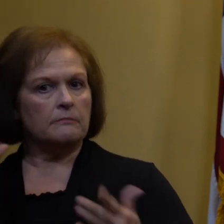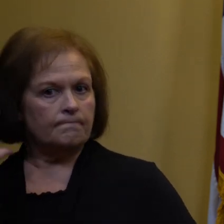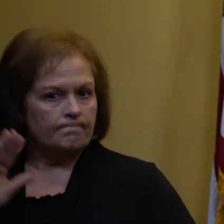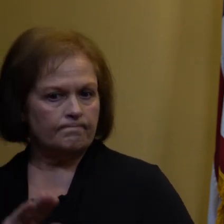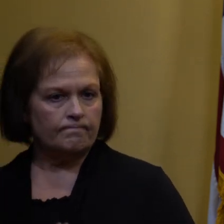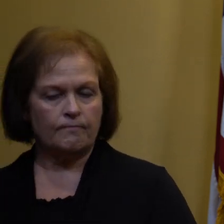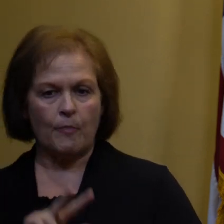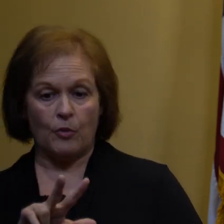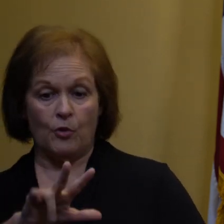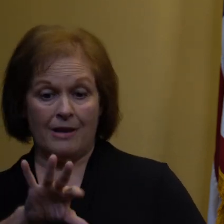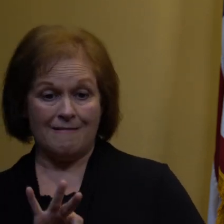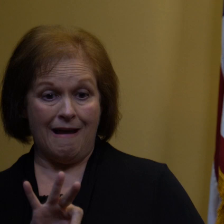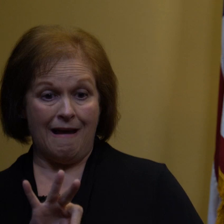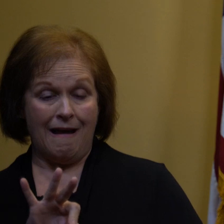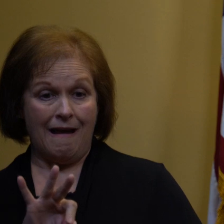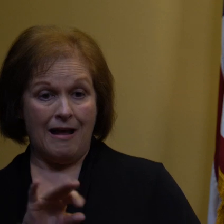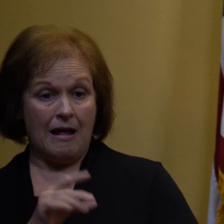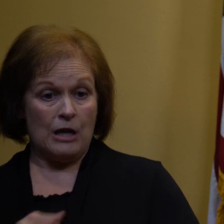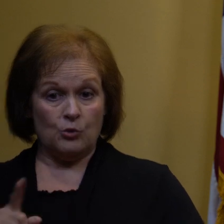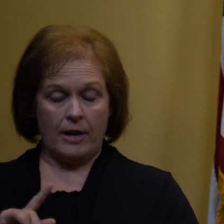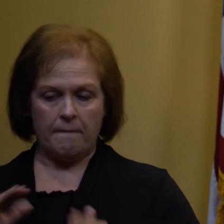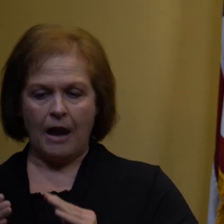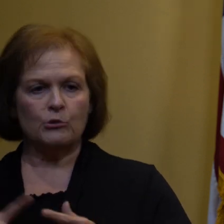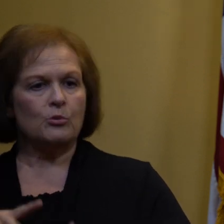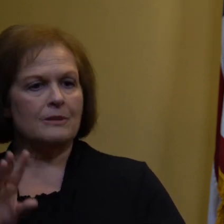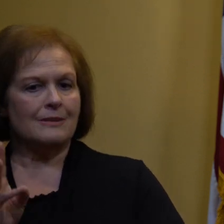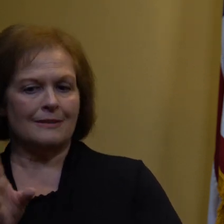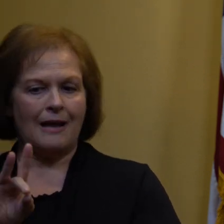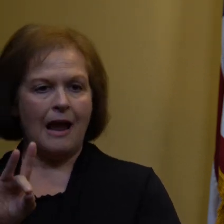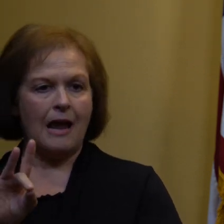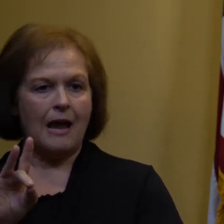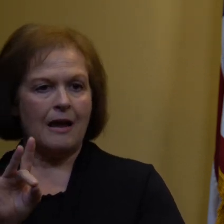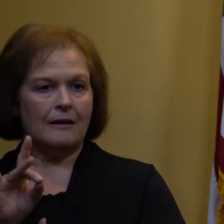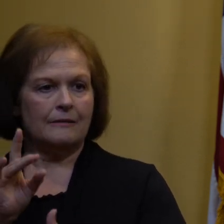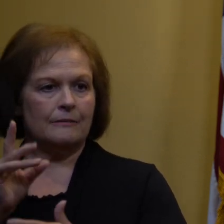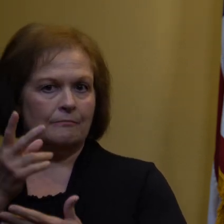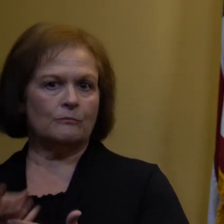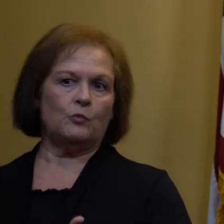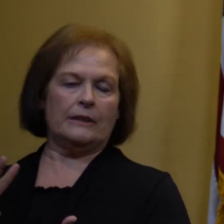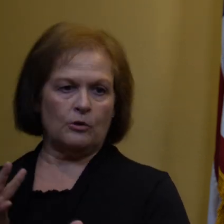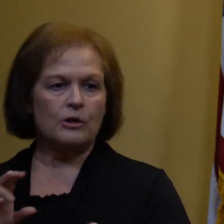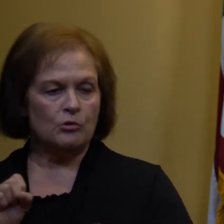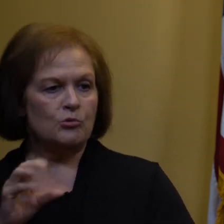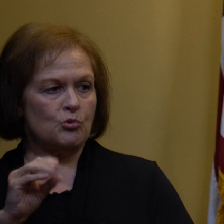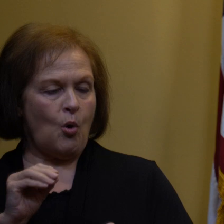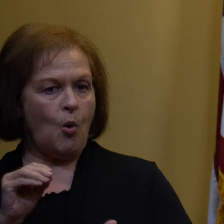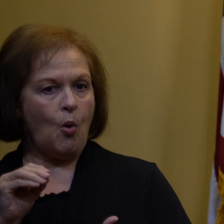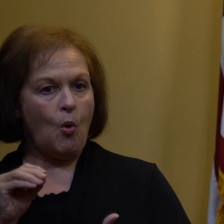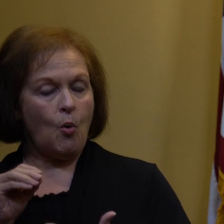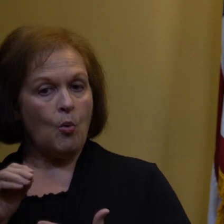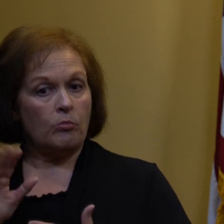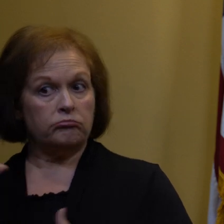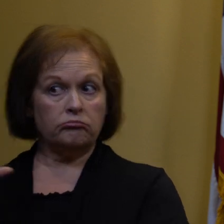39 last week compared to 68 the week before. So the deployment